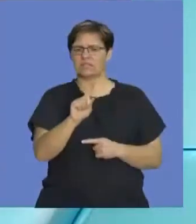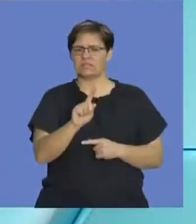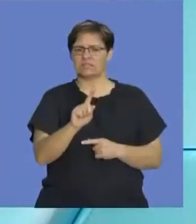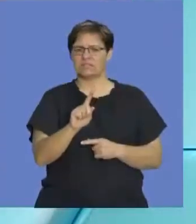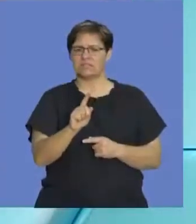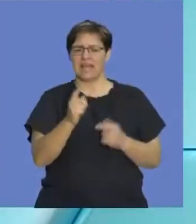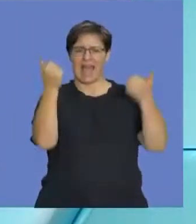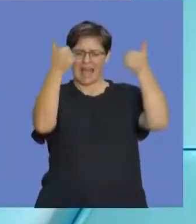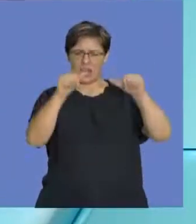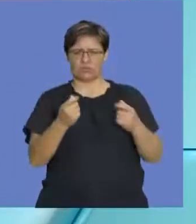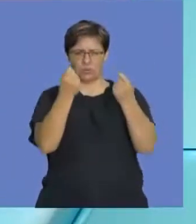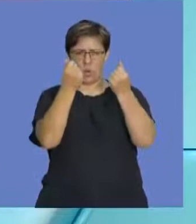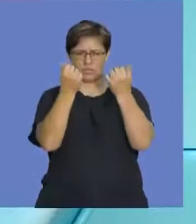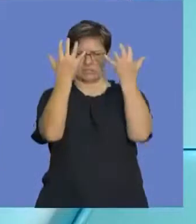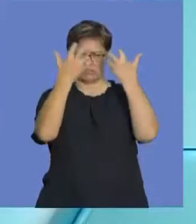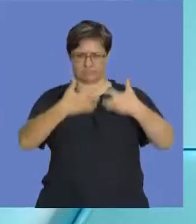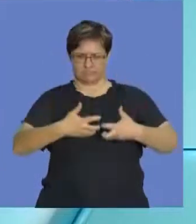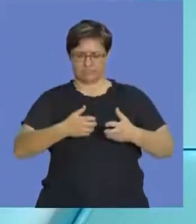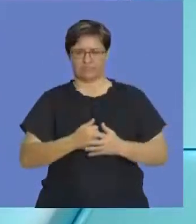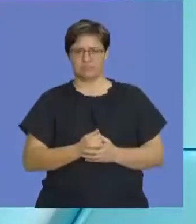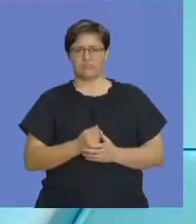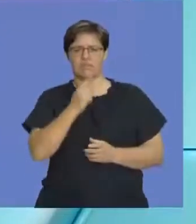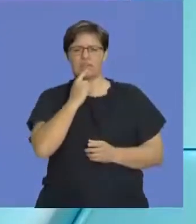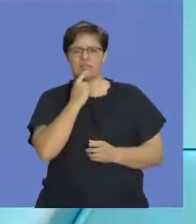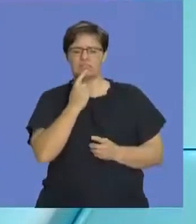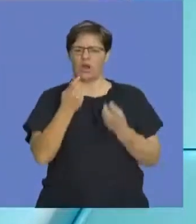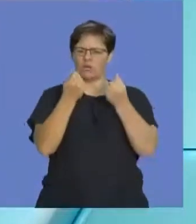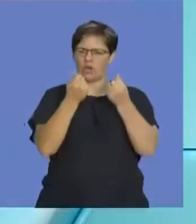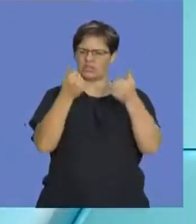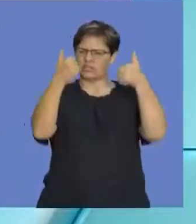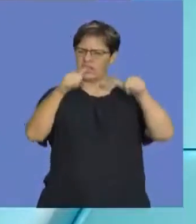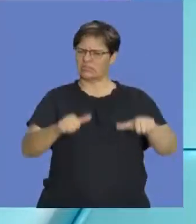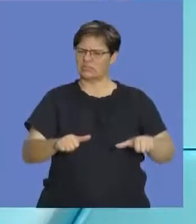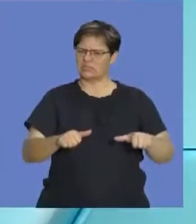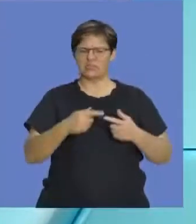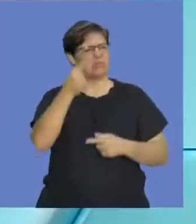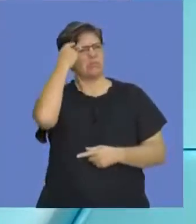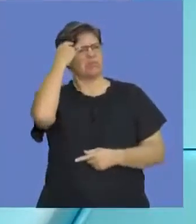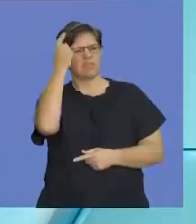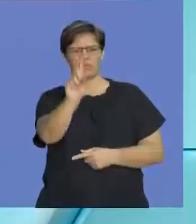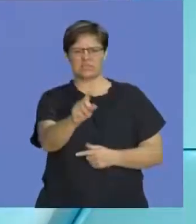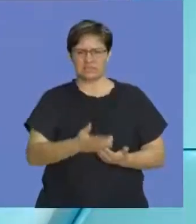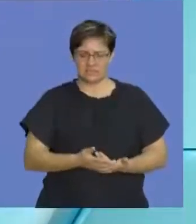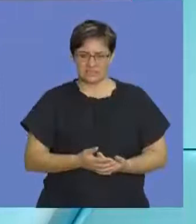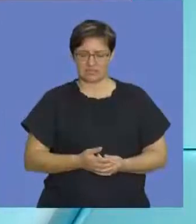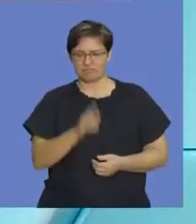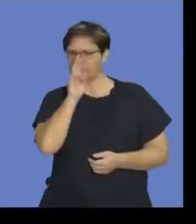accounting. Right. So, if you think about cost accounting, what goes through your mind? Let's look at this